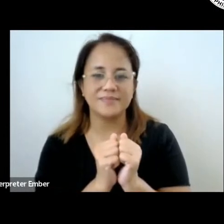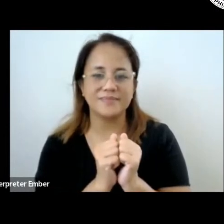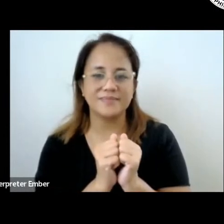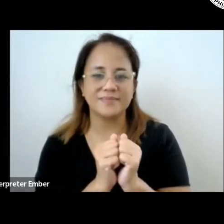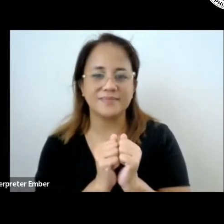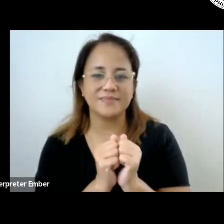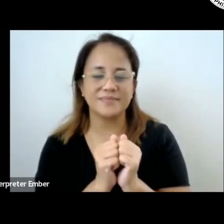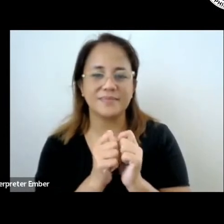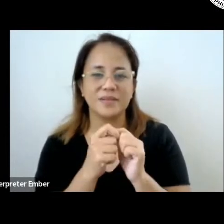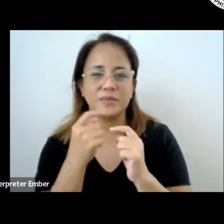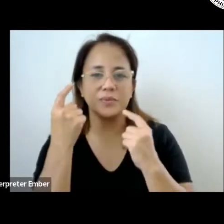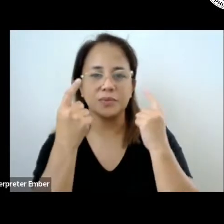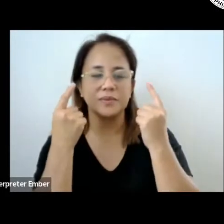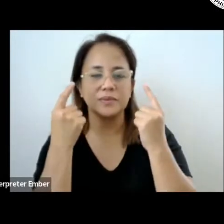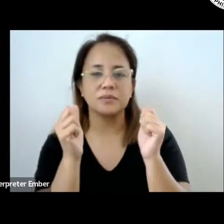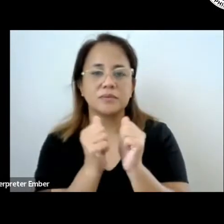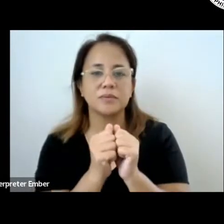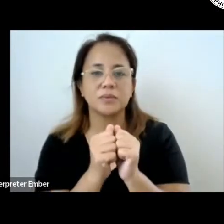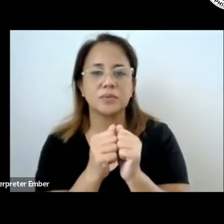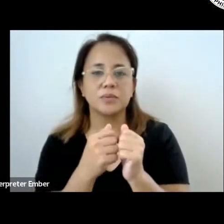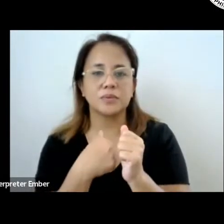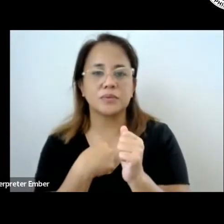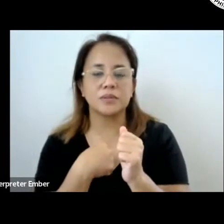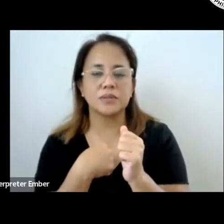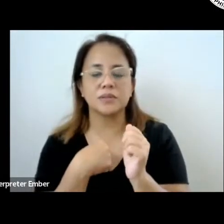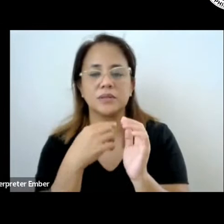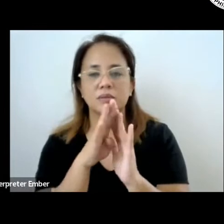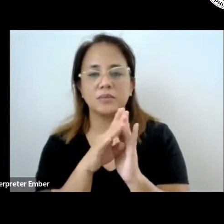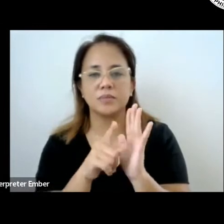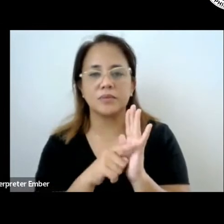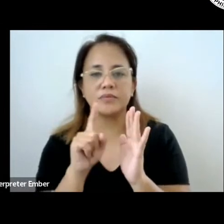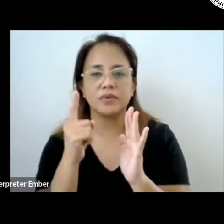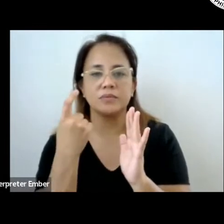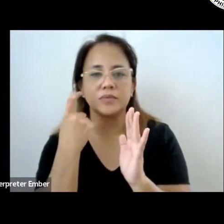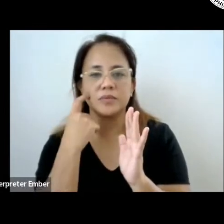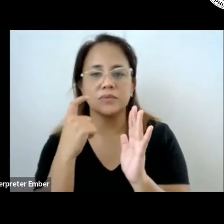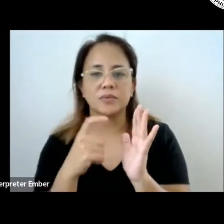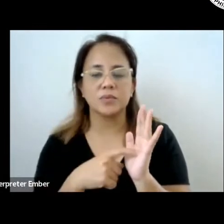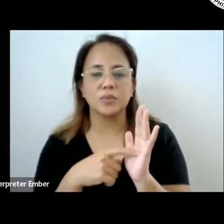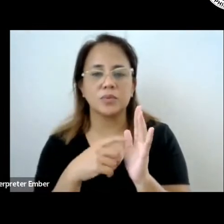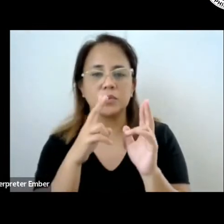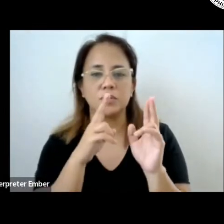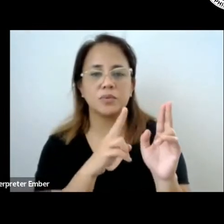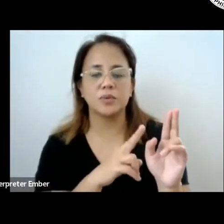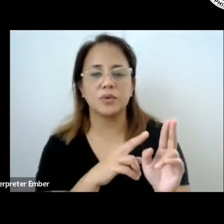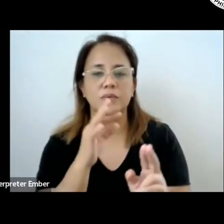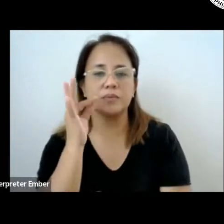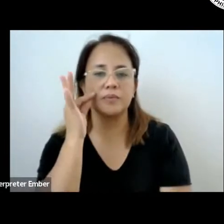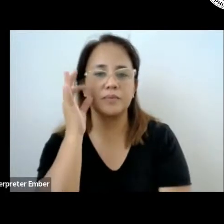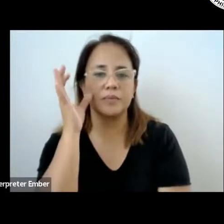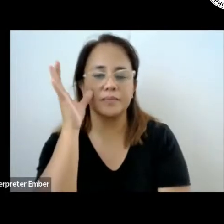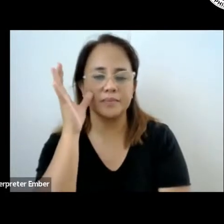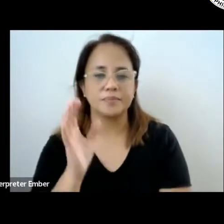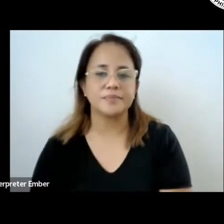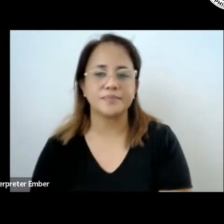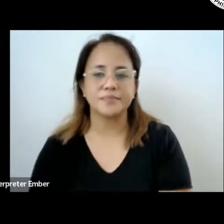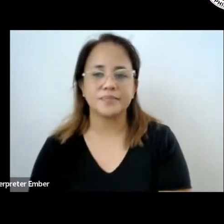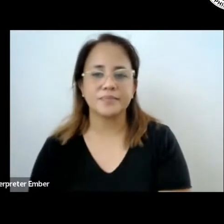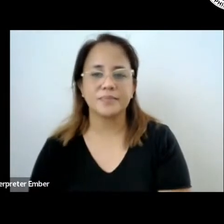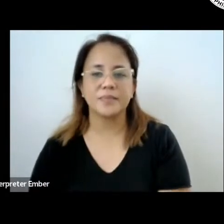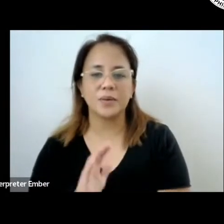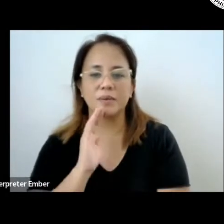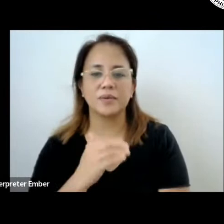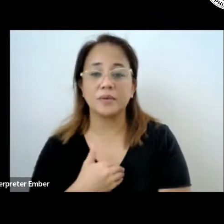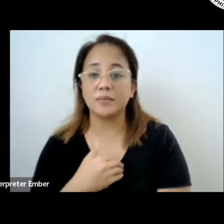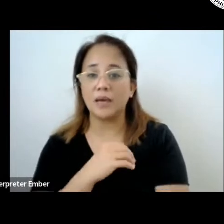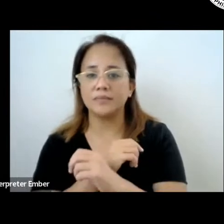suspend consideration of this measure, of these measures, first I acknowledge the presence of the Honorable Fernando Cabredo. Welcome po.